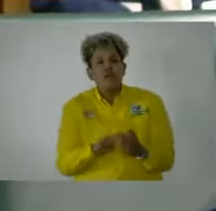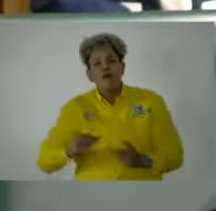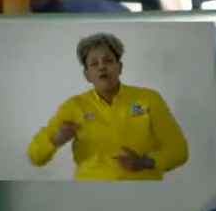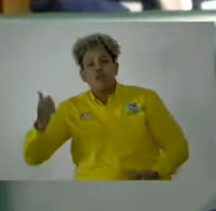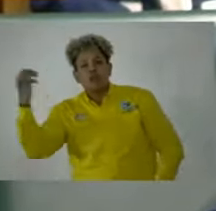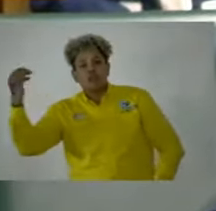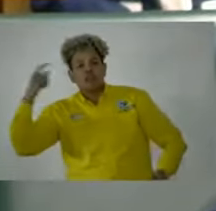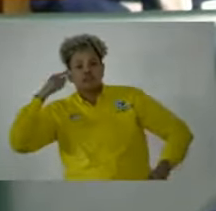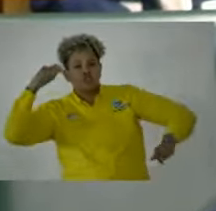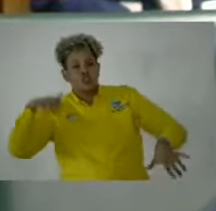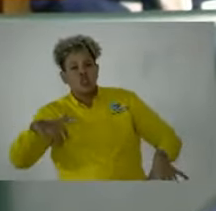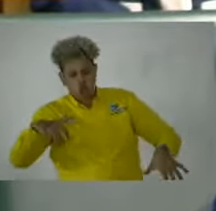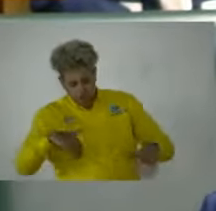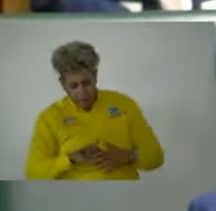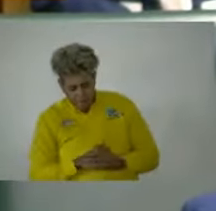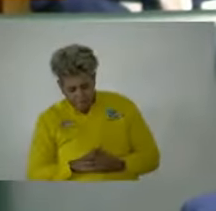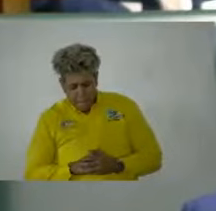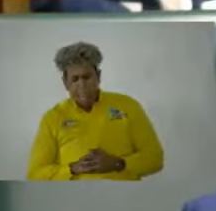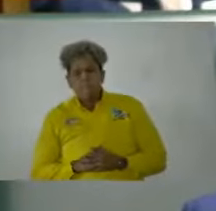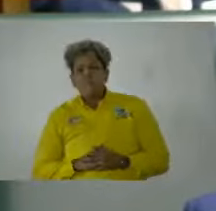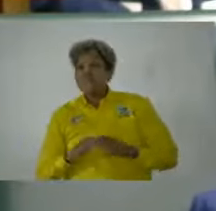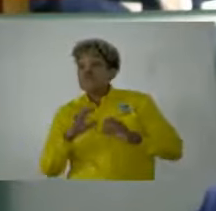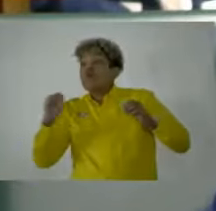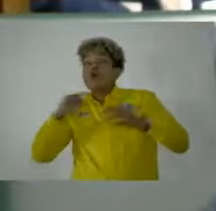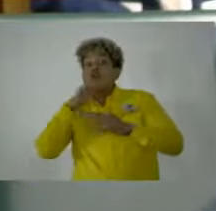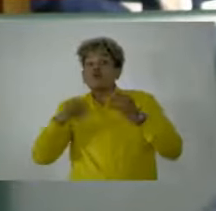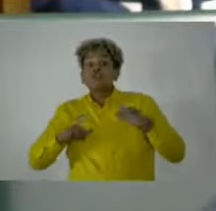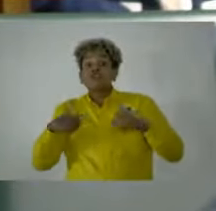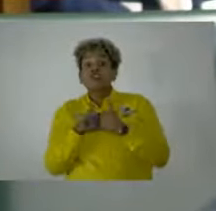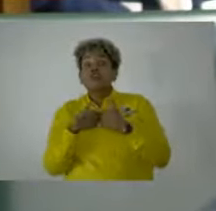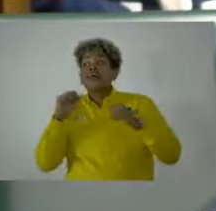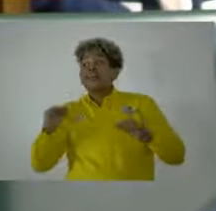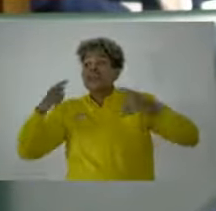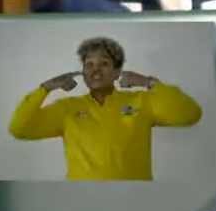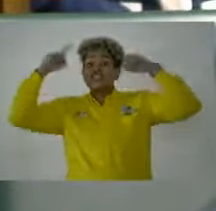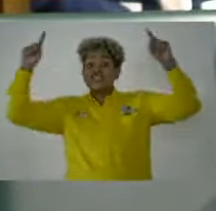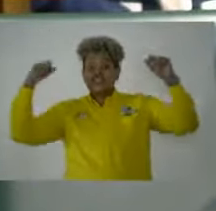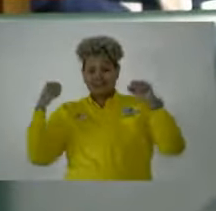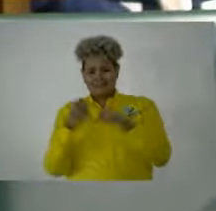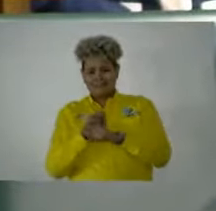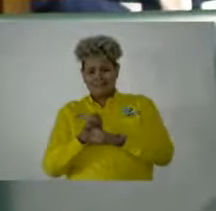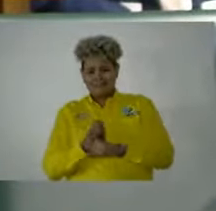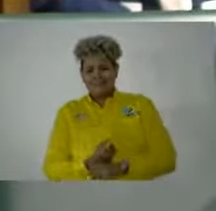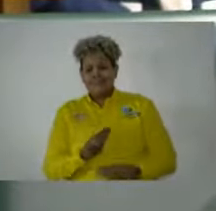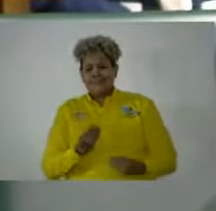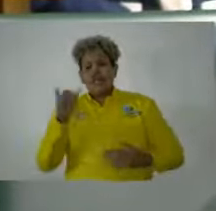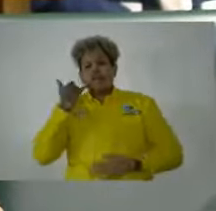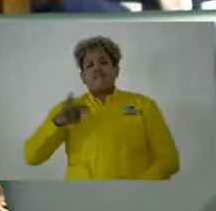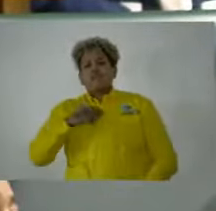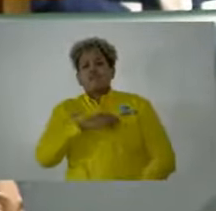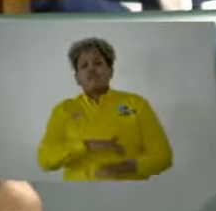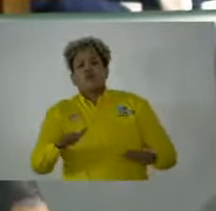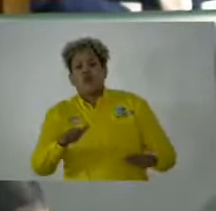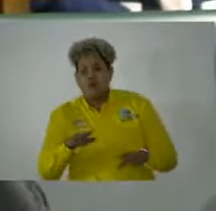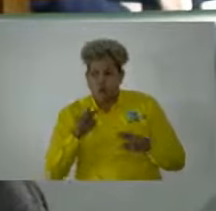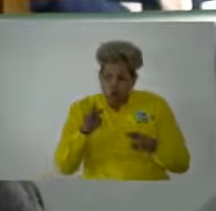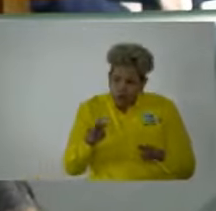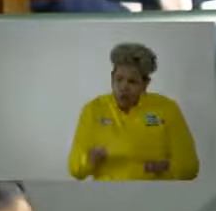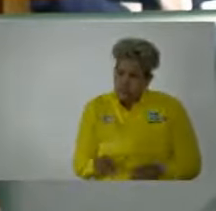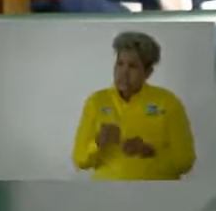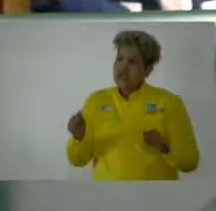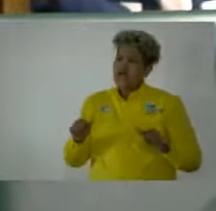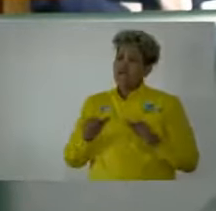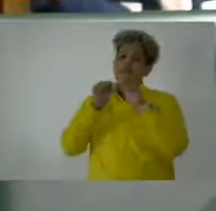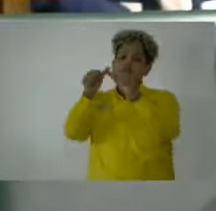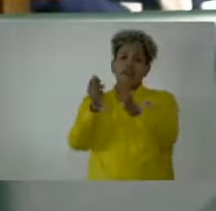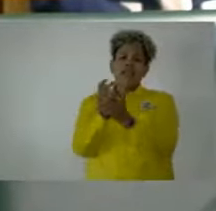external shocks. Mr. Speaker, none of these challenges can be successfully tackled if we do not address the prevailing failures